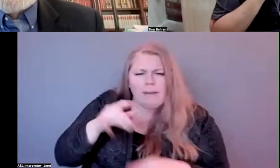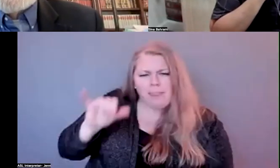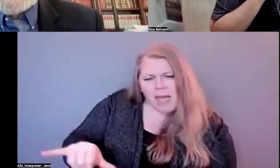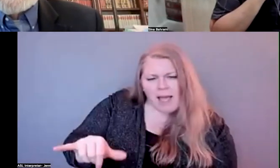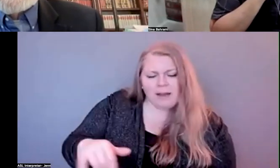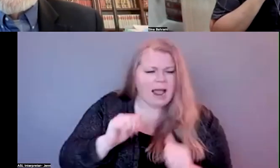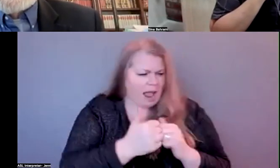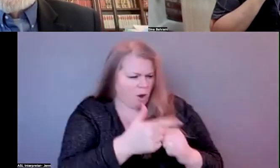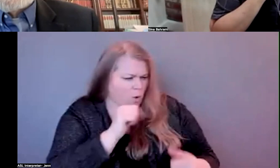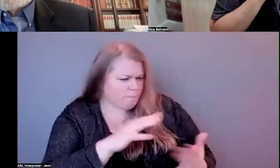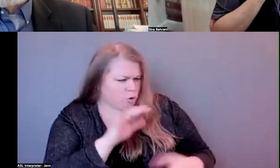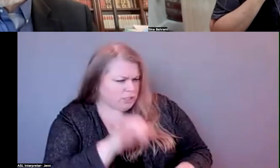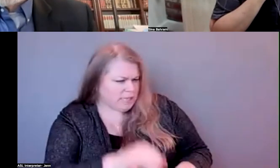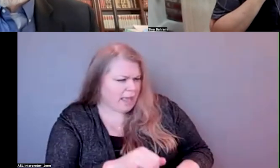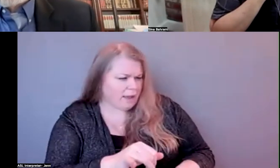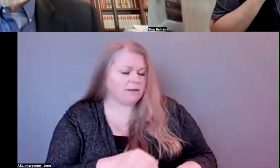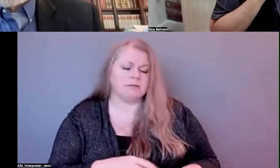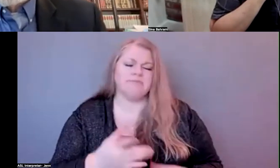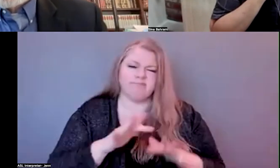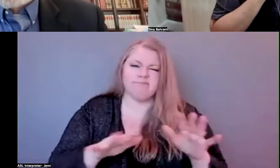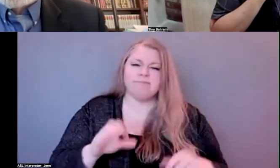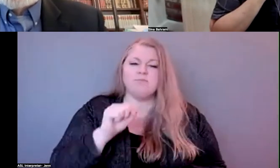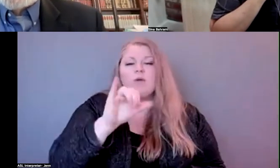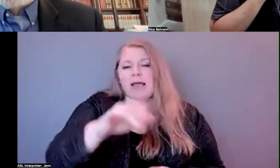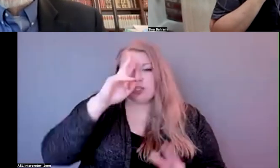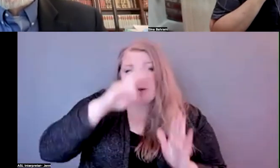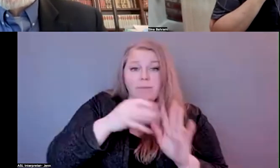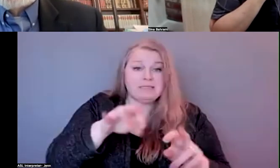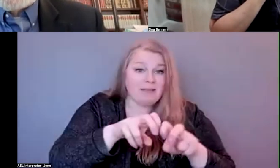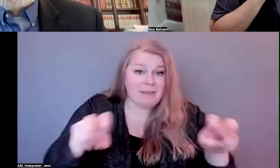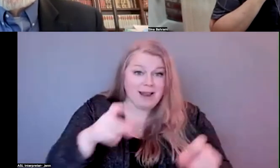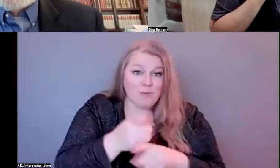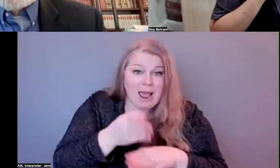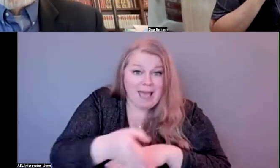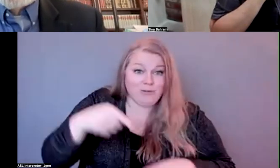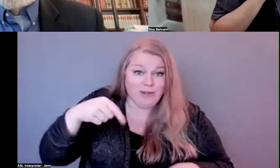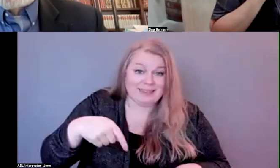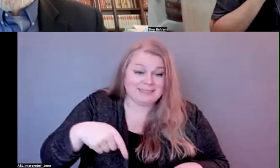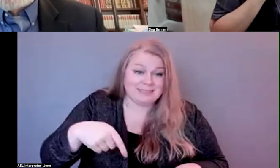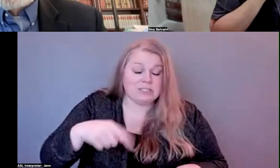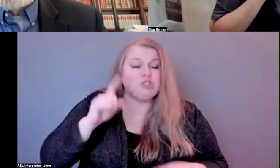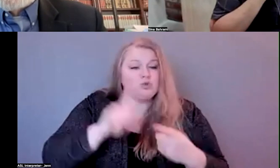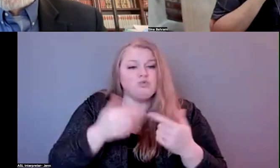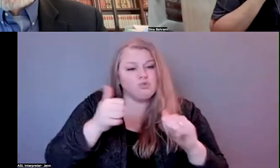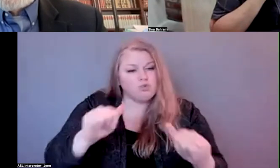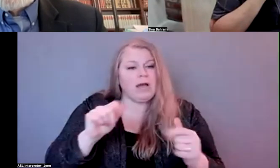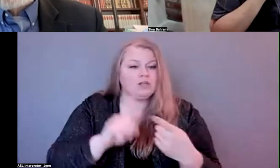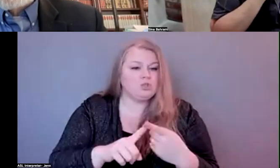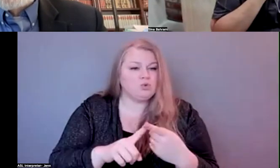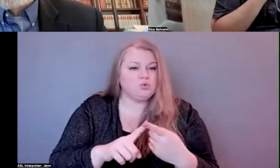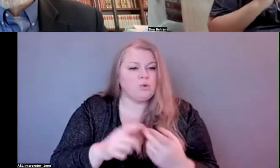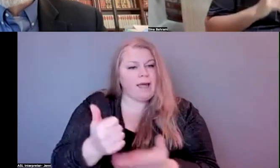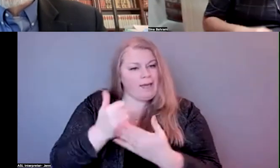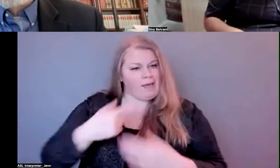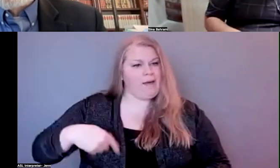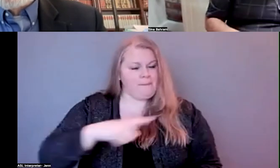are you going to do that? Et cetera. So that's the purpose of the panel that's immediately following, is to try to help us